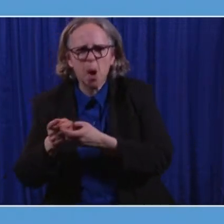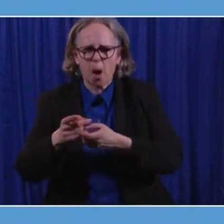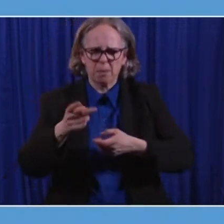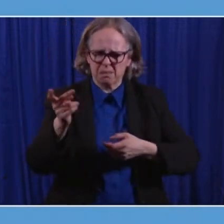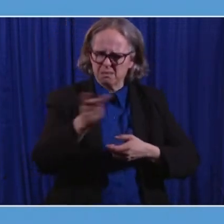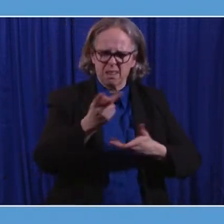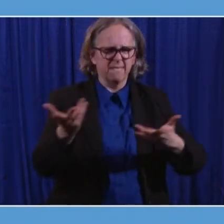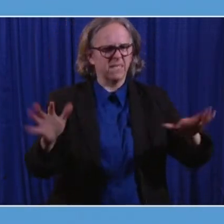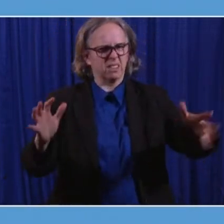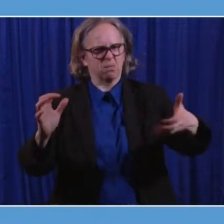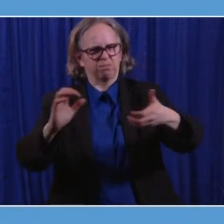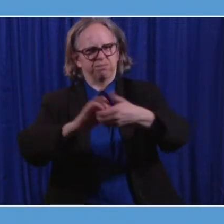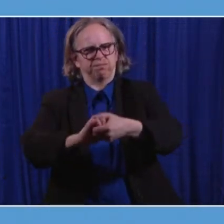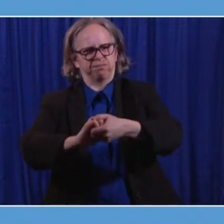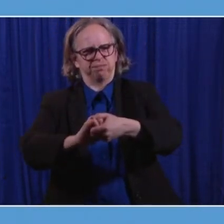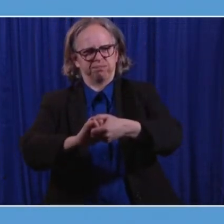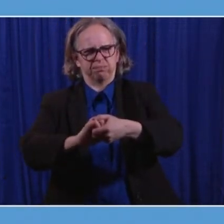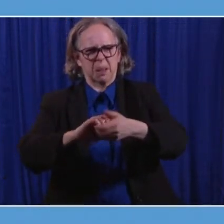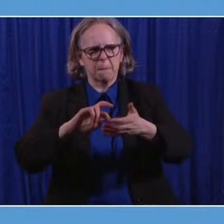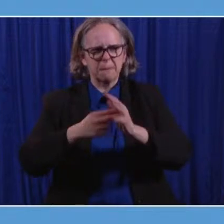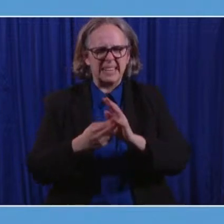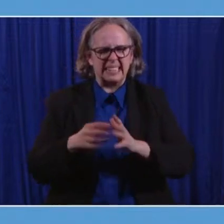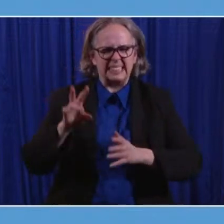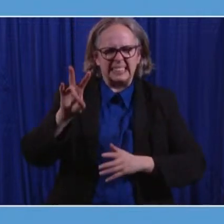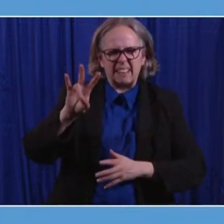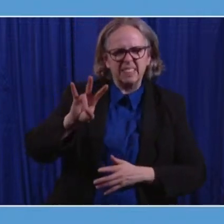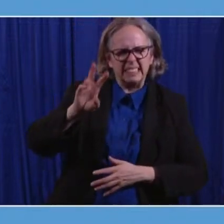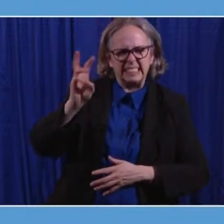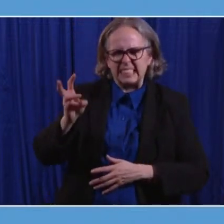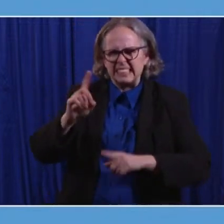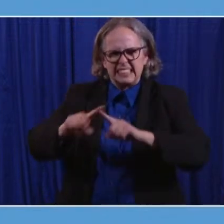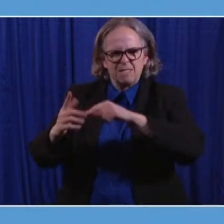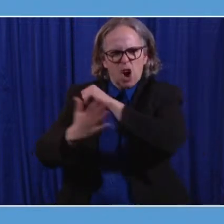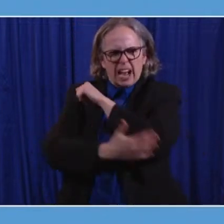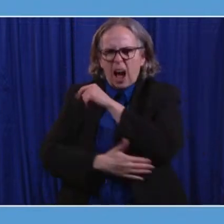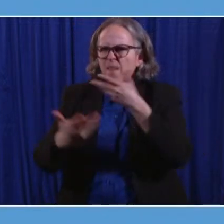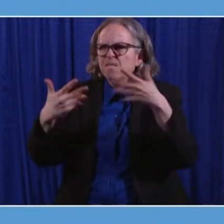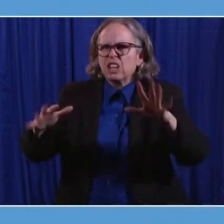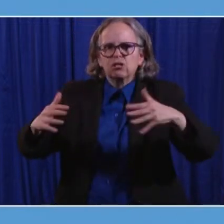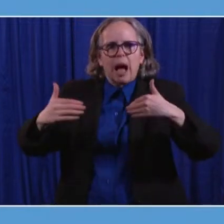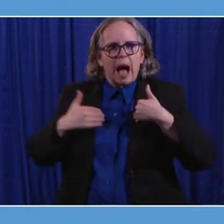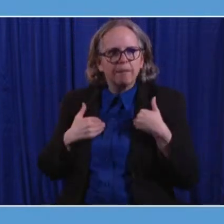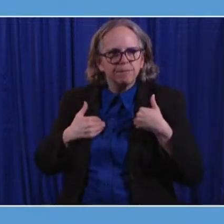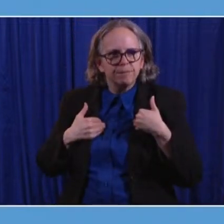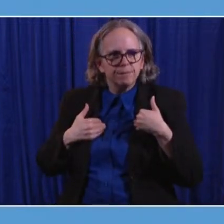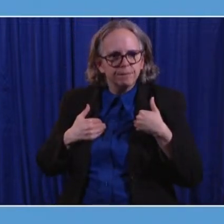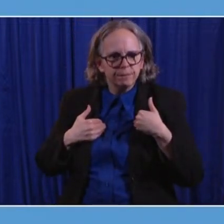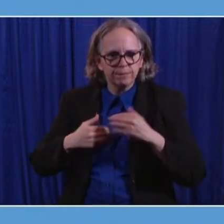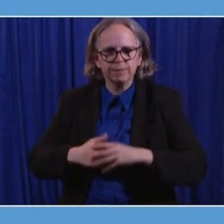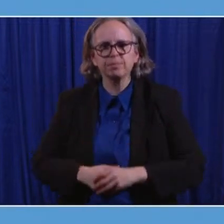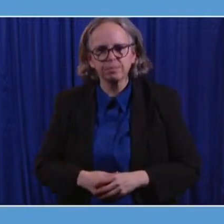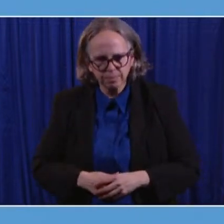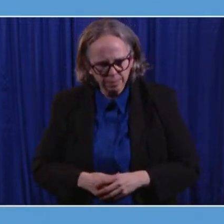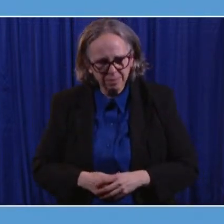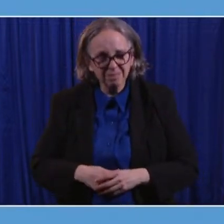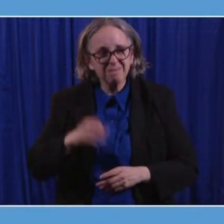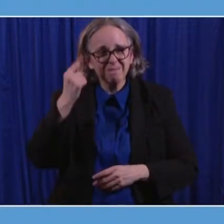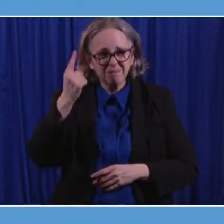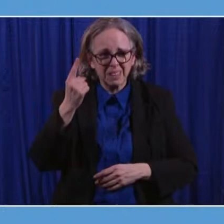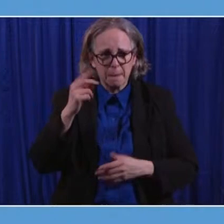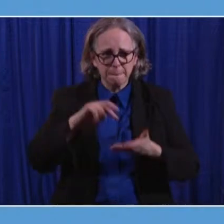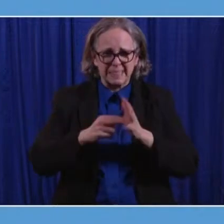of our 88 counties, including in some areas that have had very little access to testing earlier in the